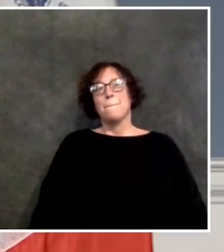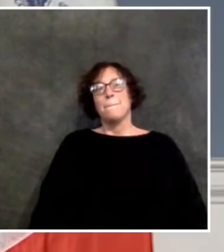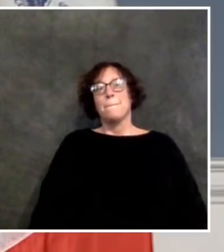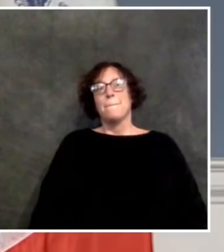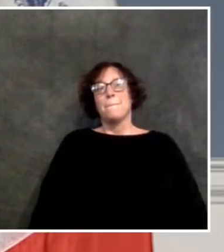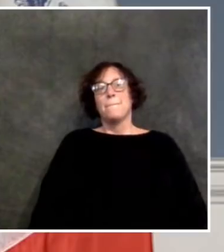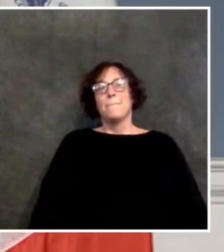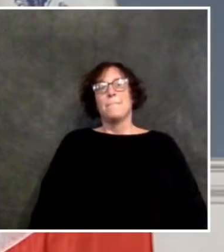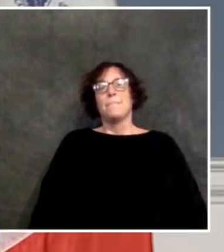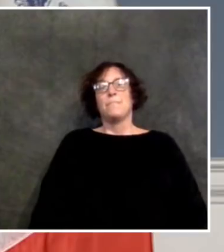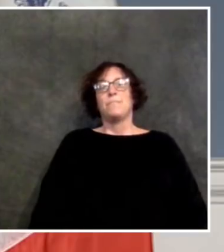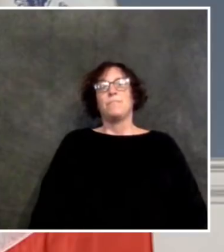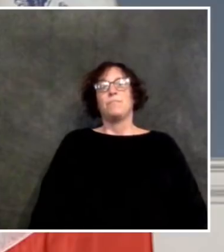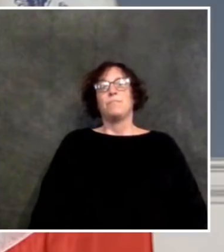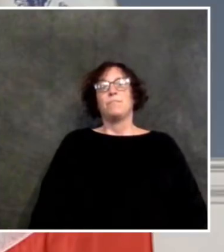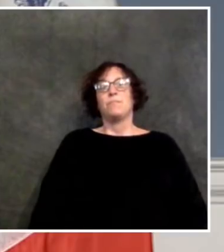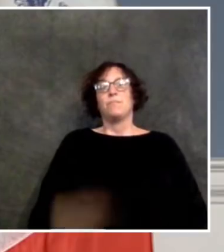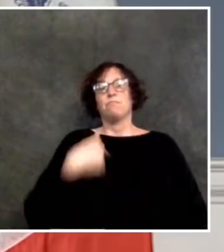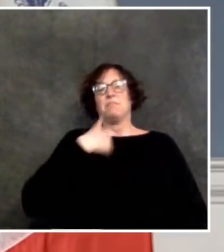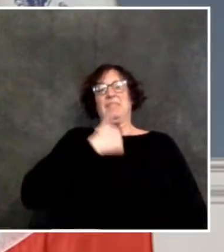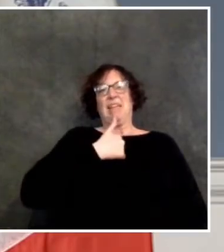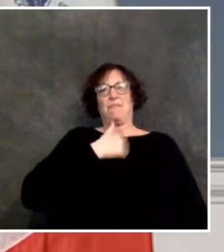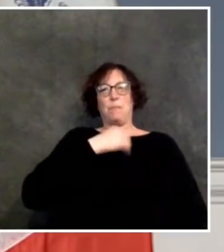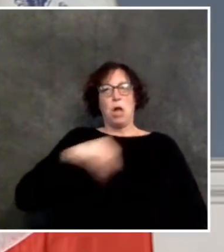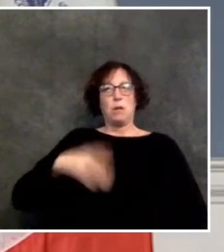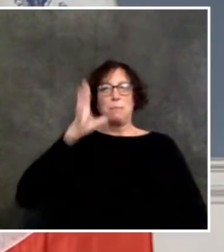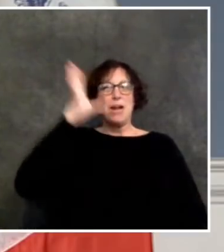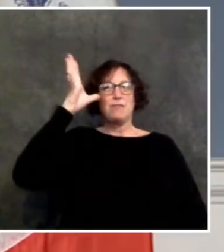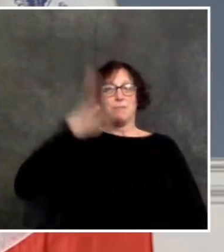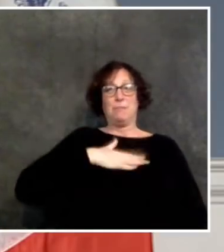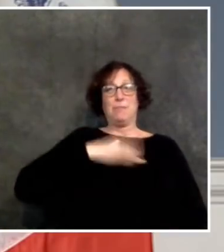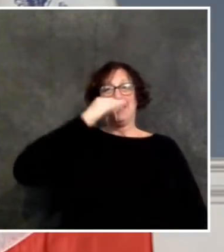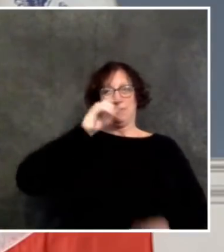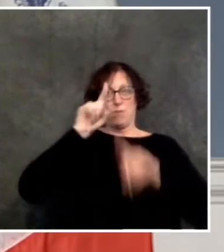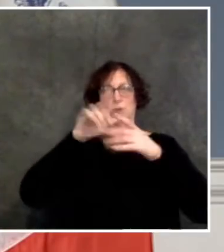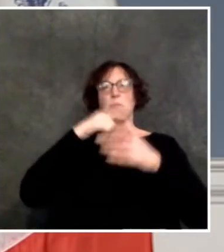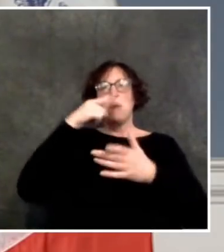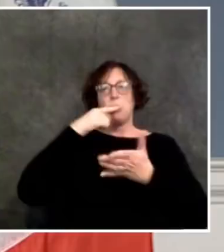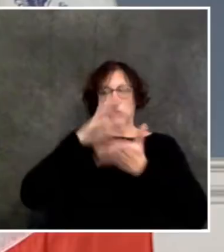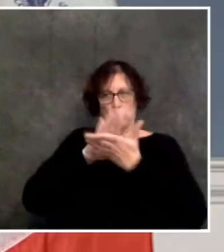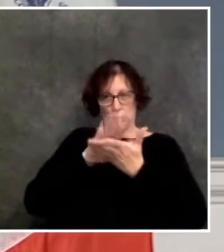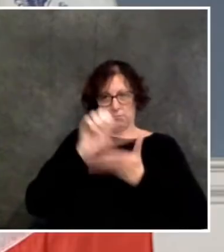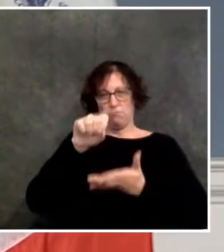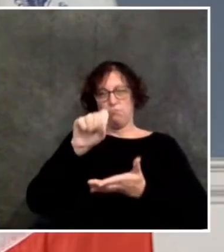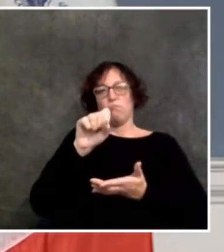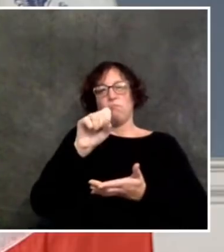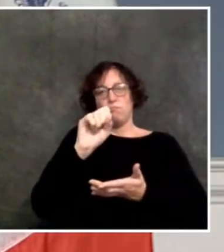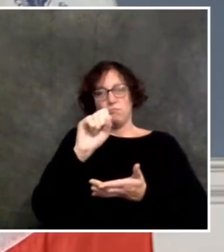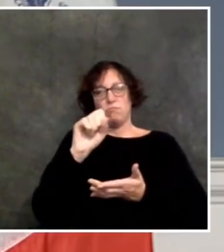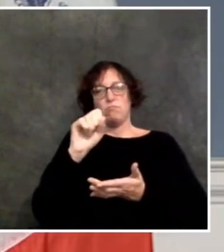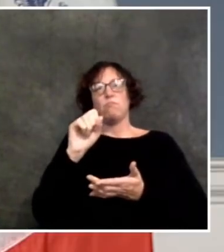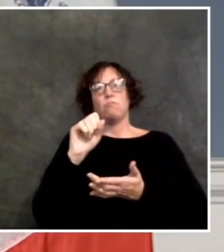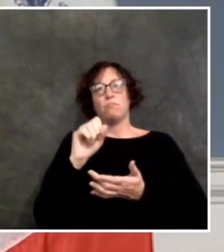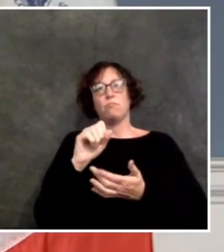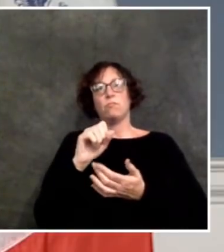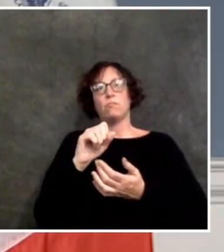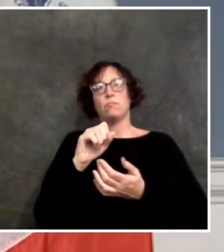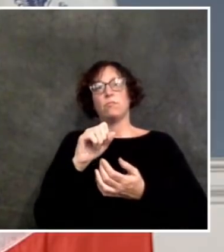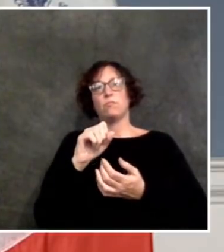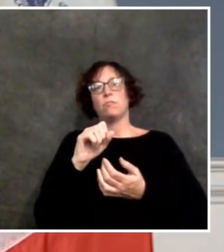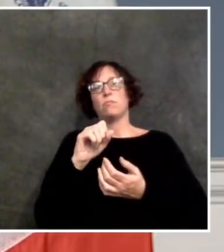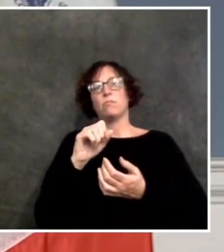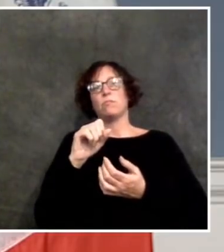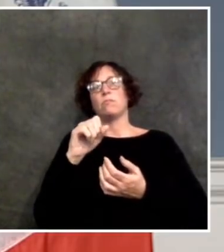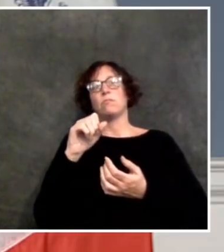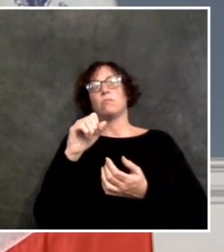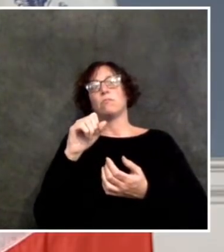went through our public schools, there are so many teachers who I can right now name, you know, dozens of teachers